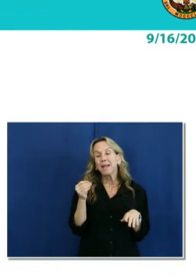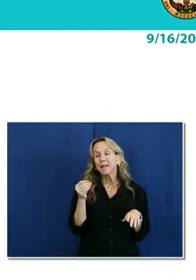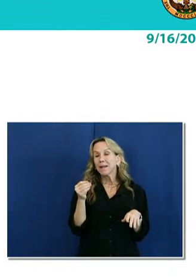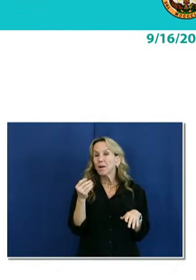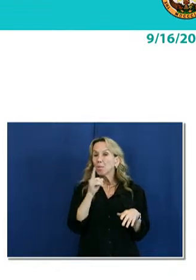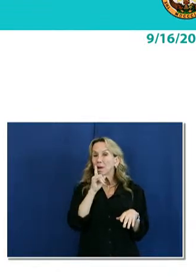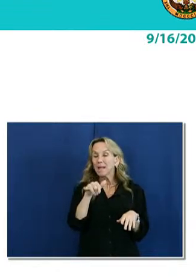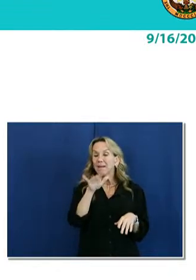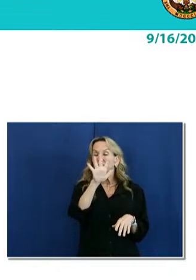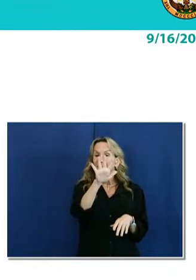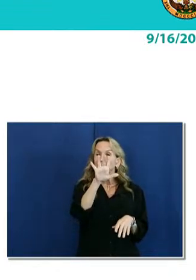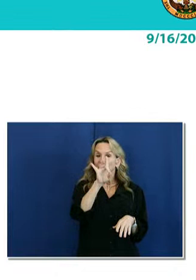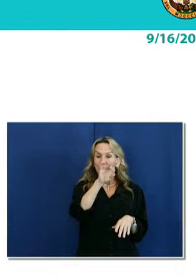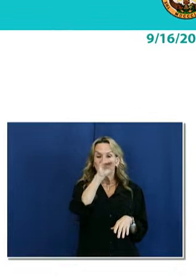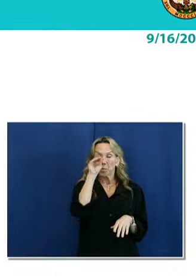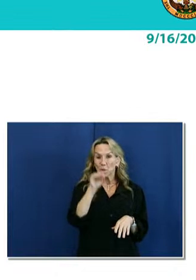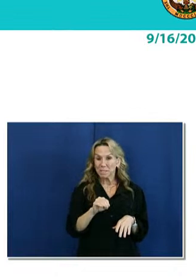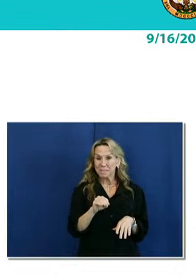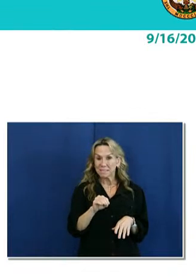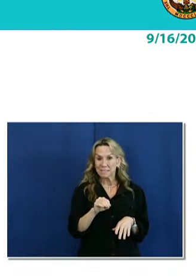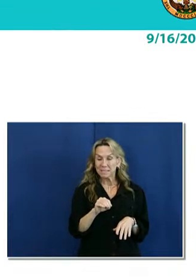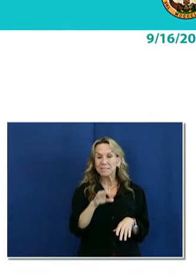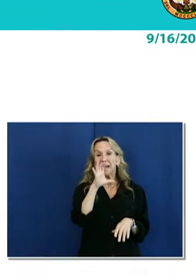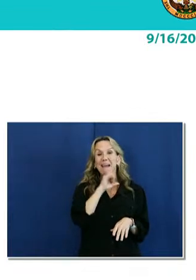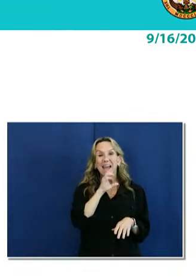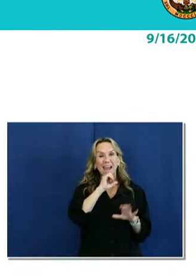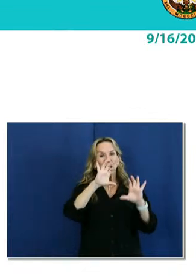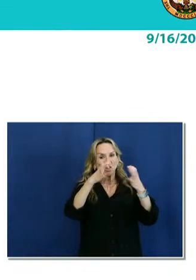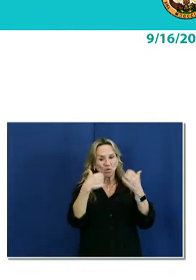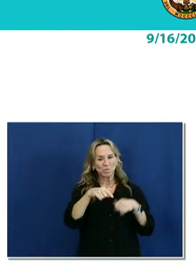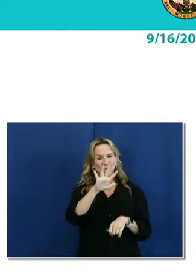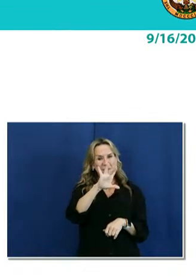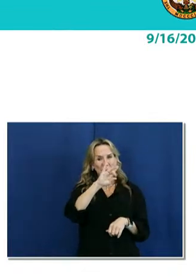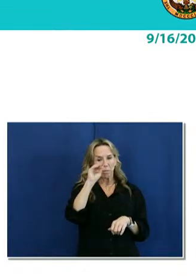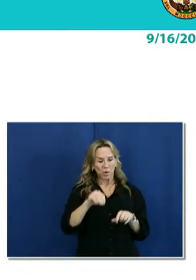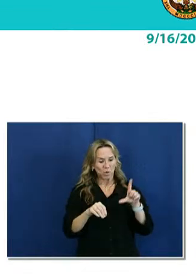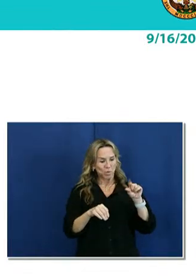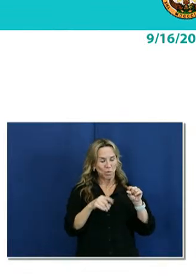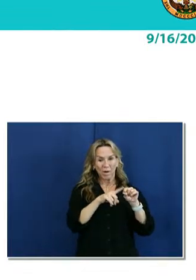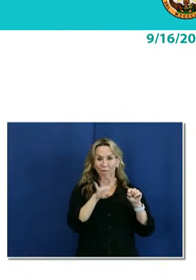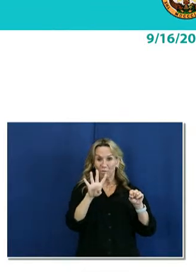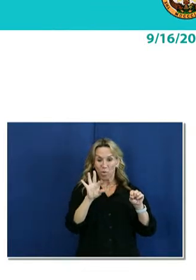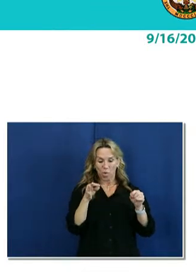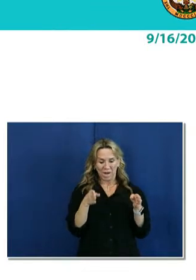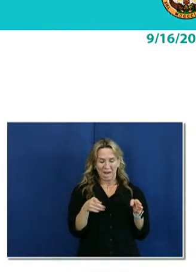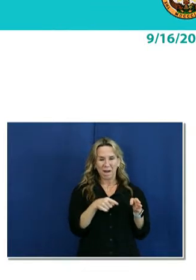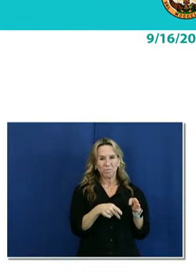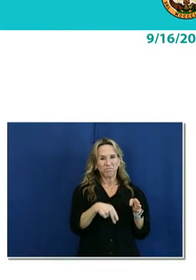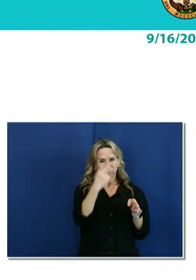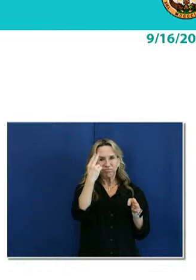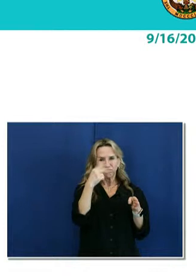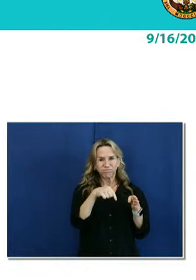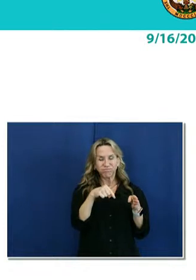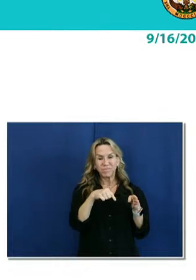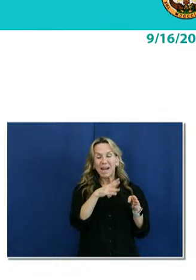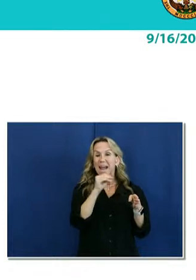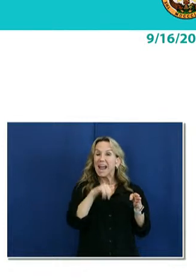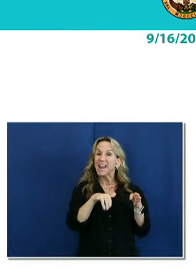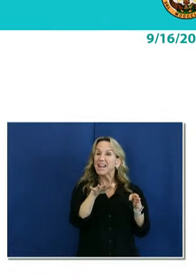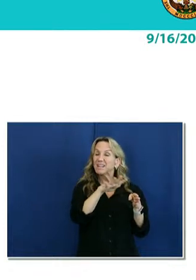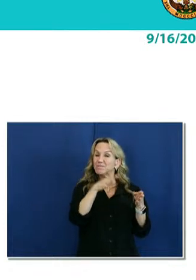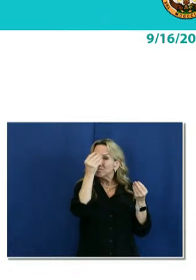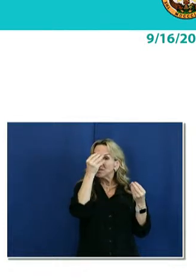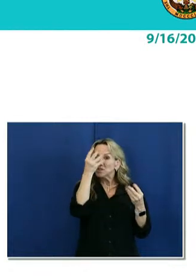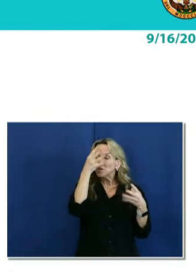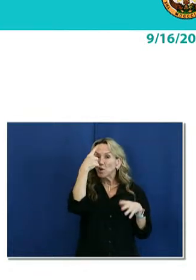is at 58% for the age groups 20 to 49 years of age, and the demographics